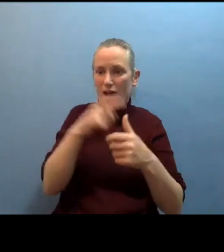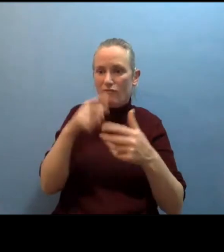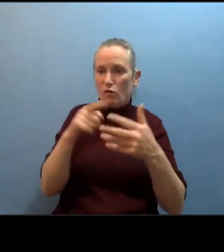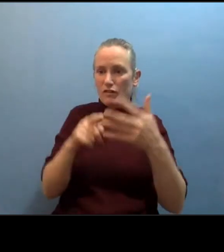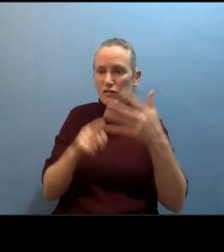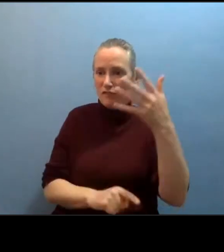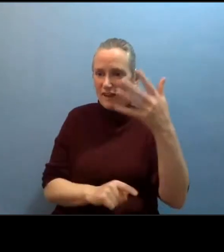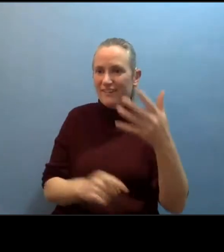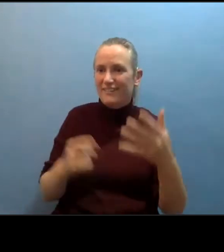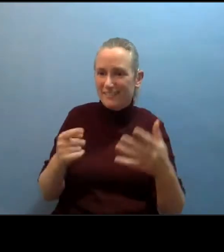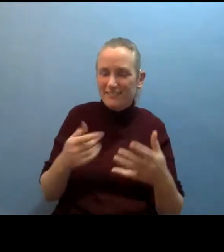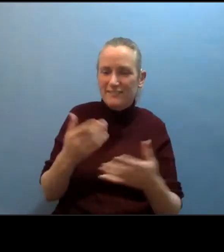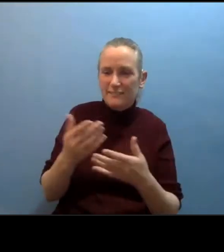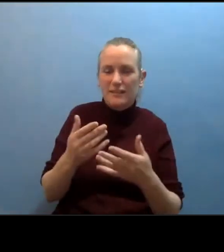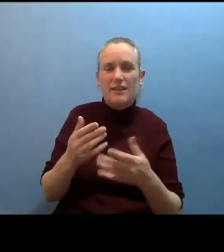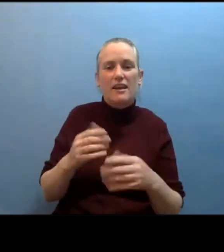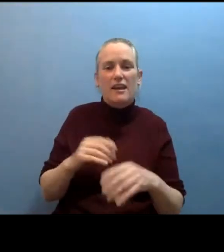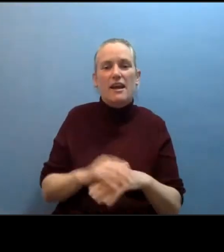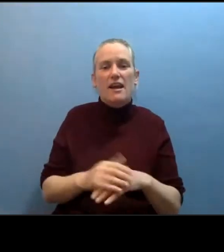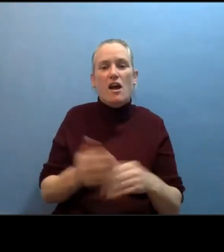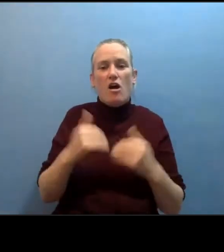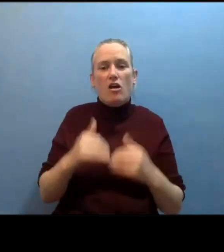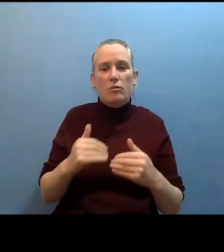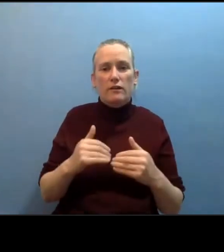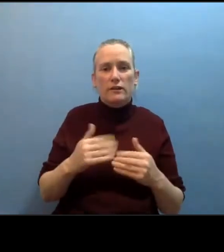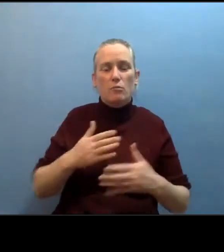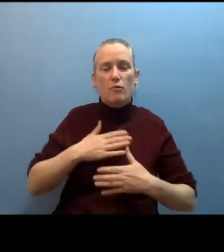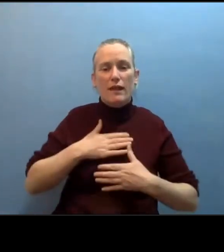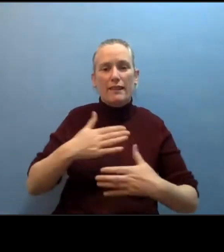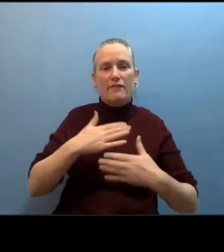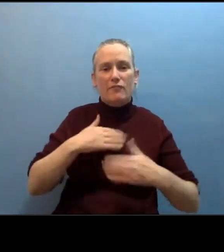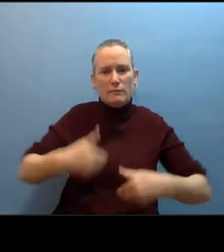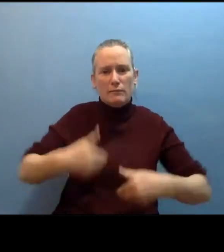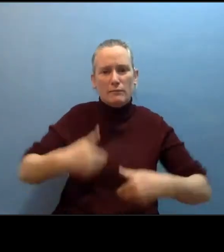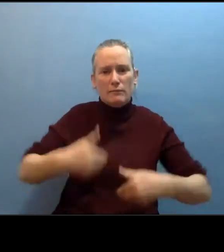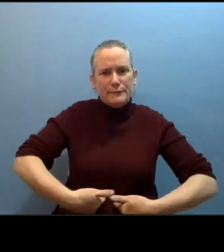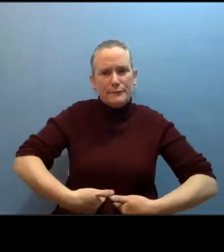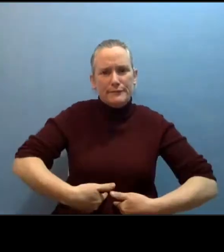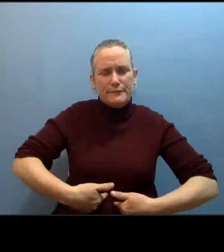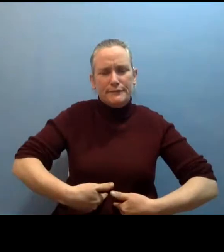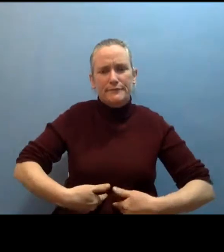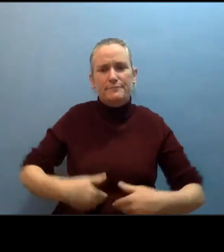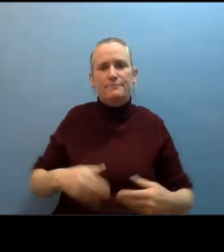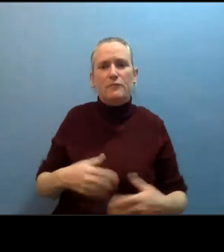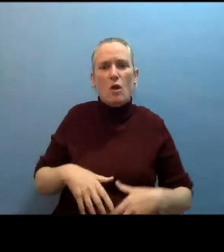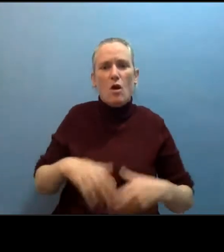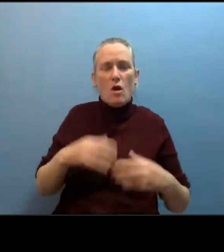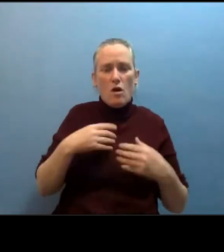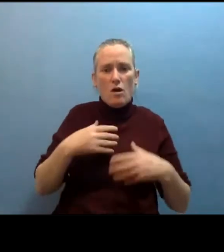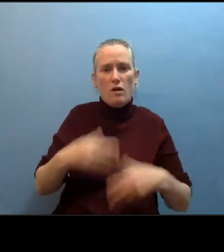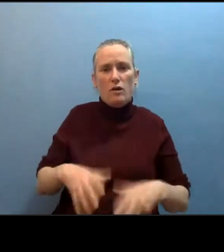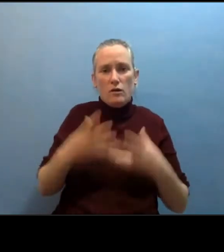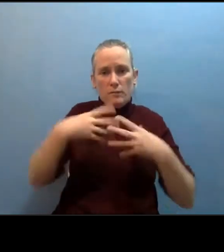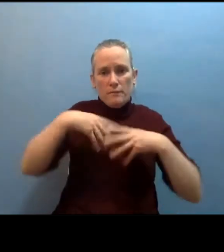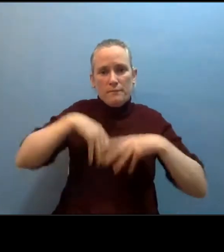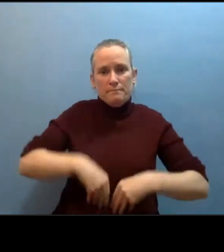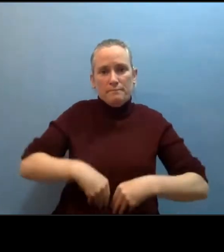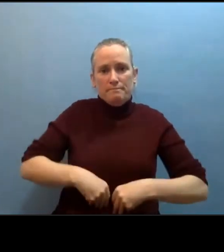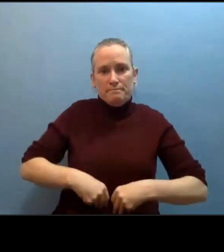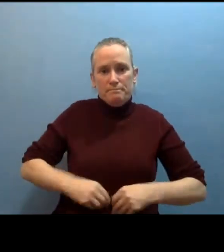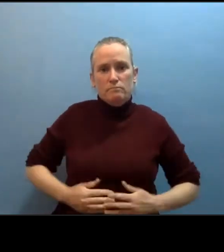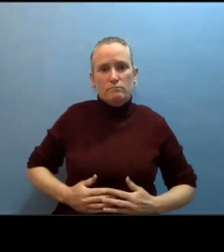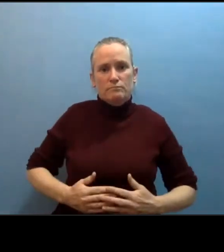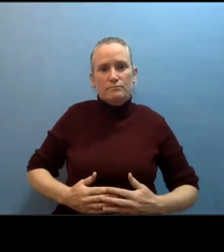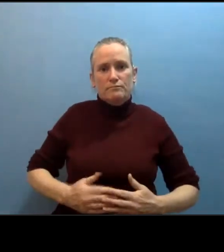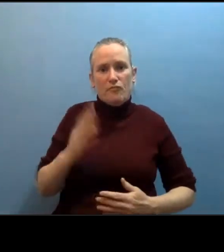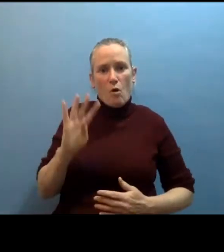breathing, which is where you're breathing in right down into your diaphragm for 4, holding it, and then breathing out for 4, but getting them to